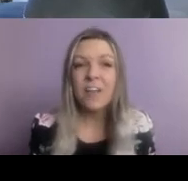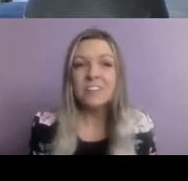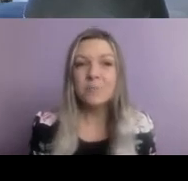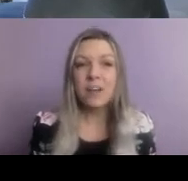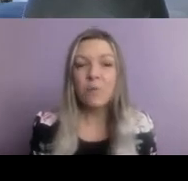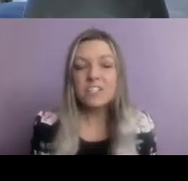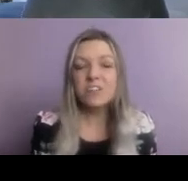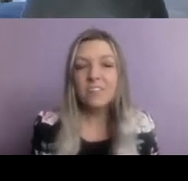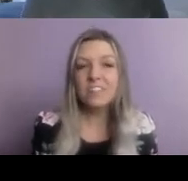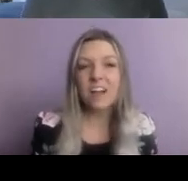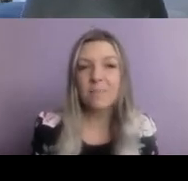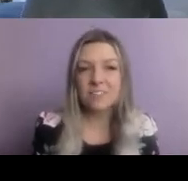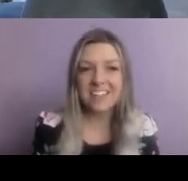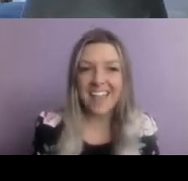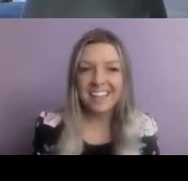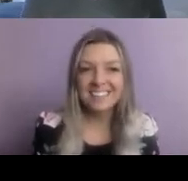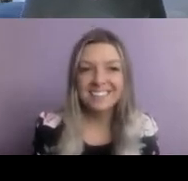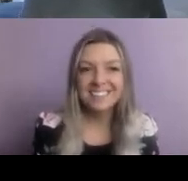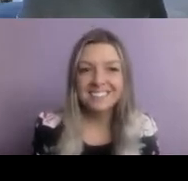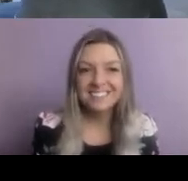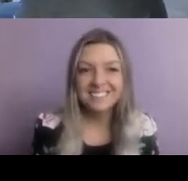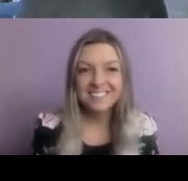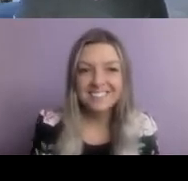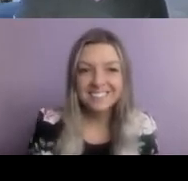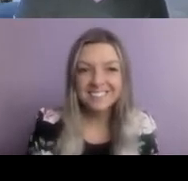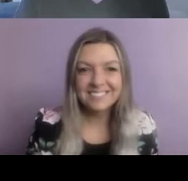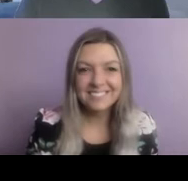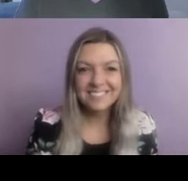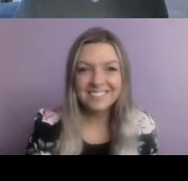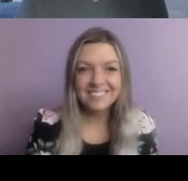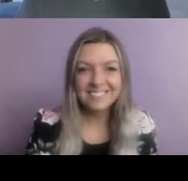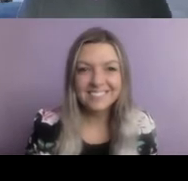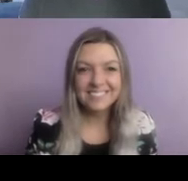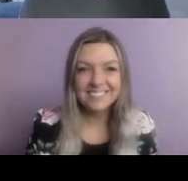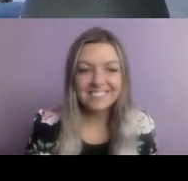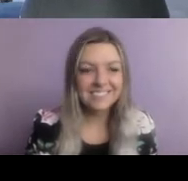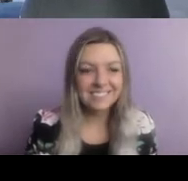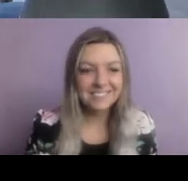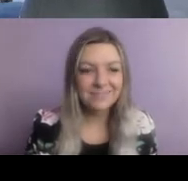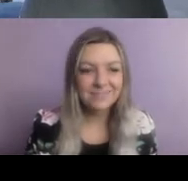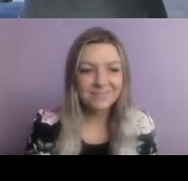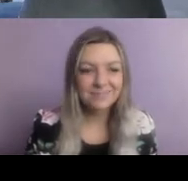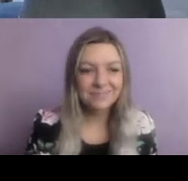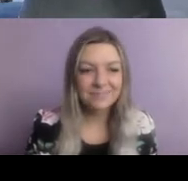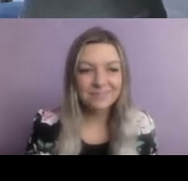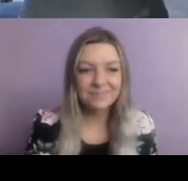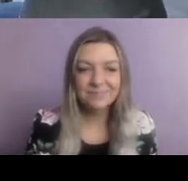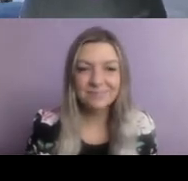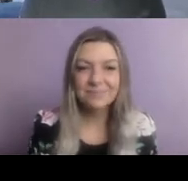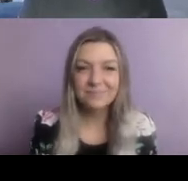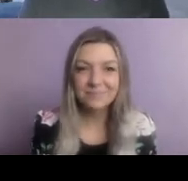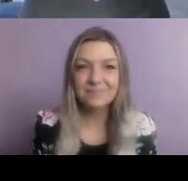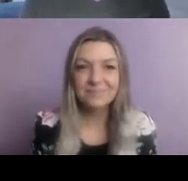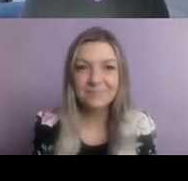well. So Bonny, what do you have to talk about today? Thanks, Chelsea. There were a couple things I wanted to just clarify